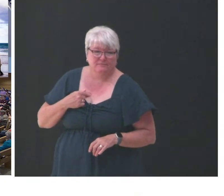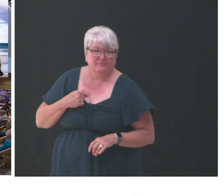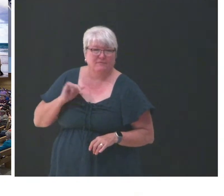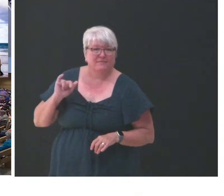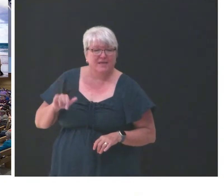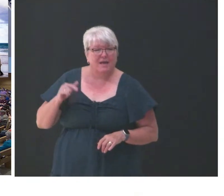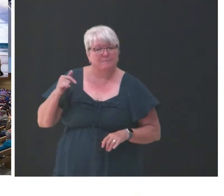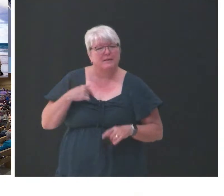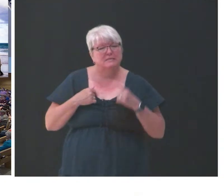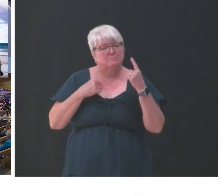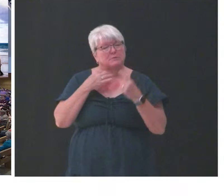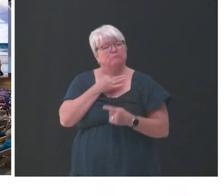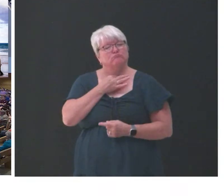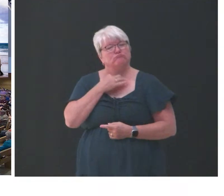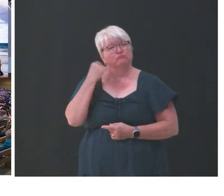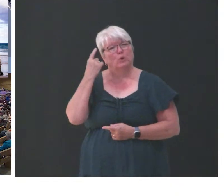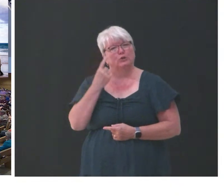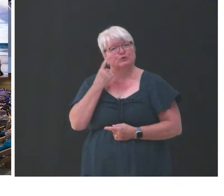And it makes me wonder,